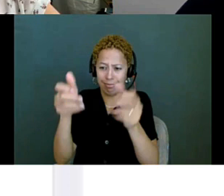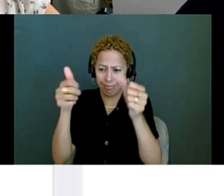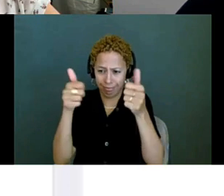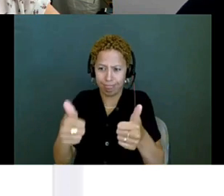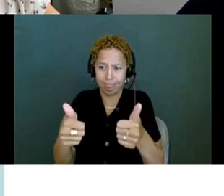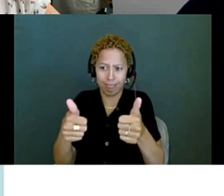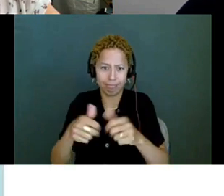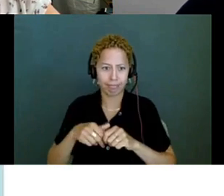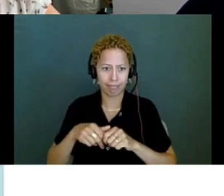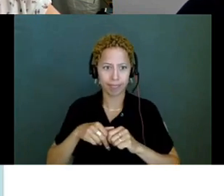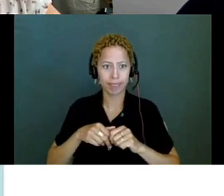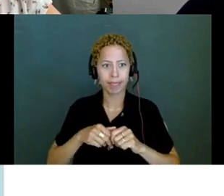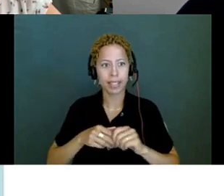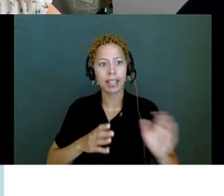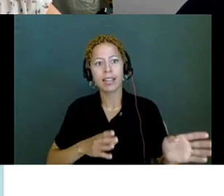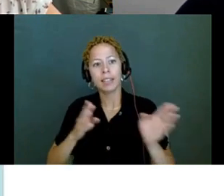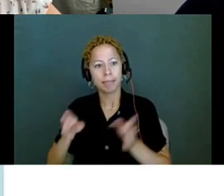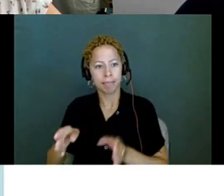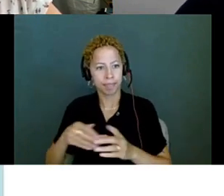slide, Monica.